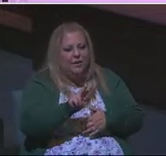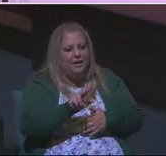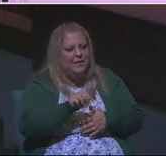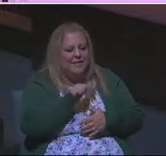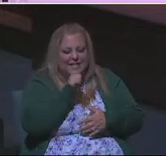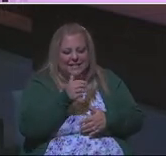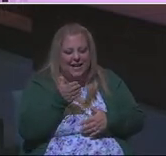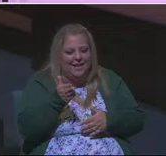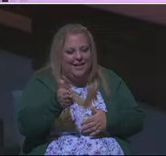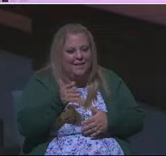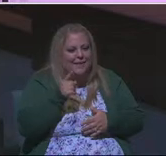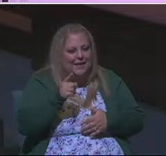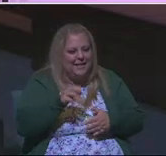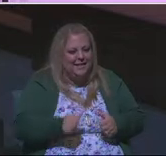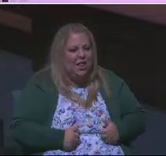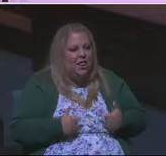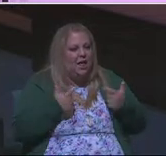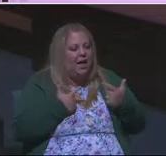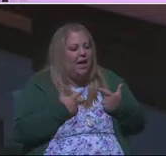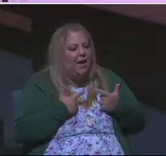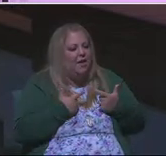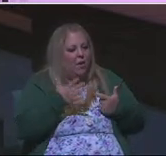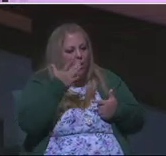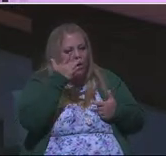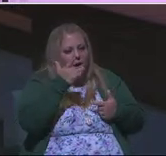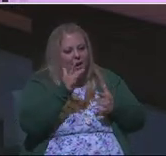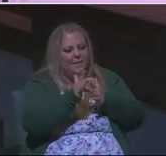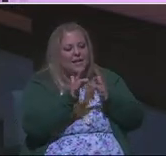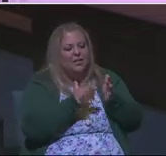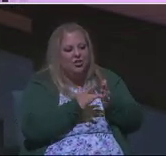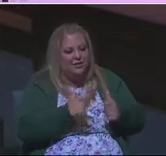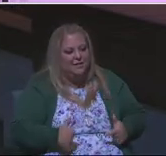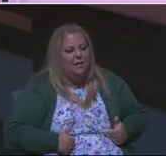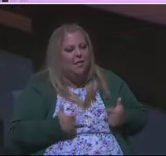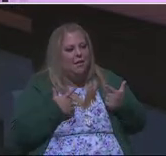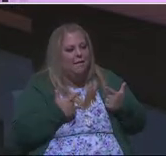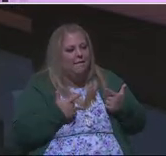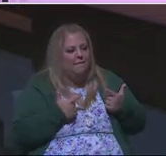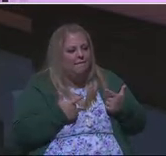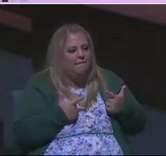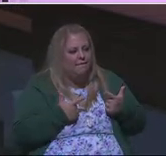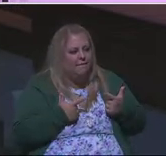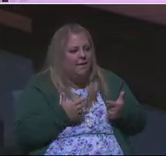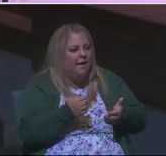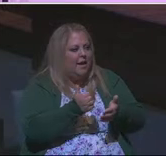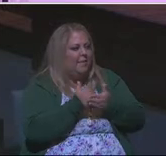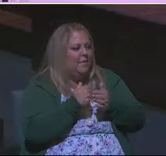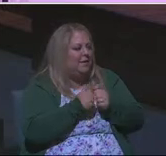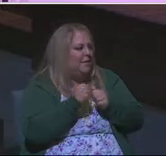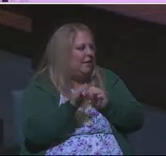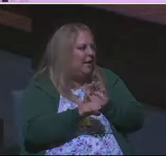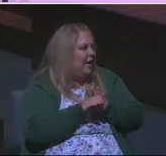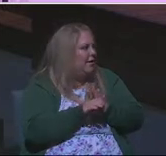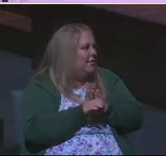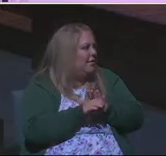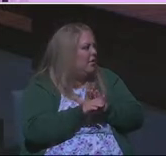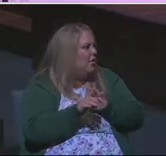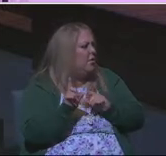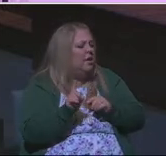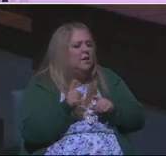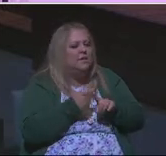not him. He's alive. Amen. Why? Because Jesus is alive. Amen. Help me with some characters. Would you please tell me where these came from?